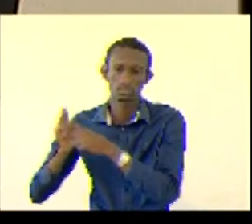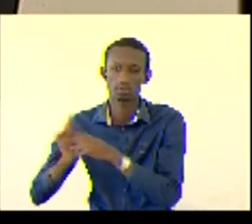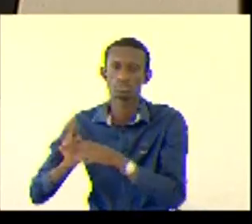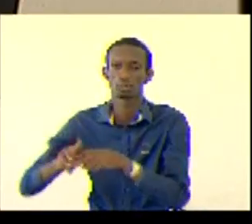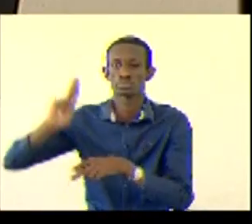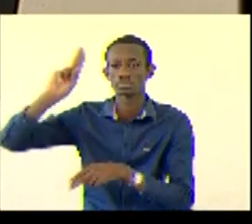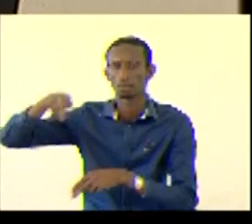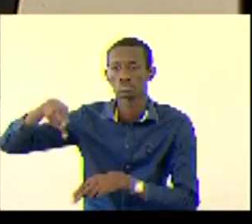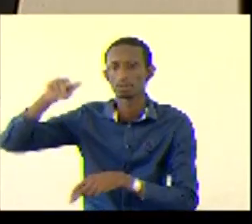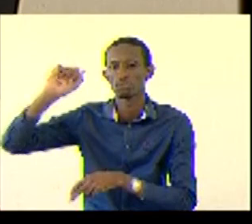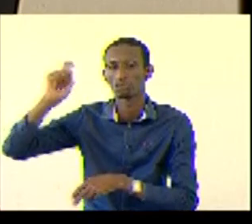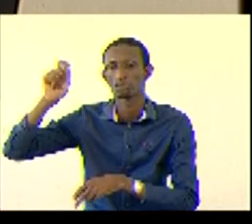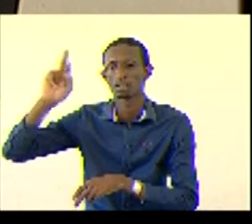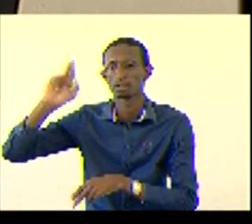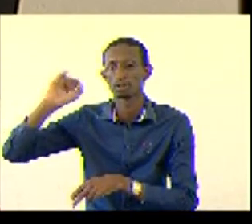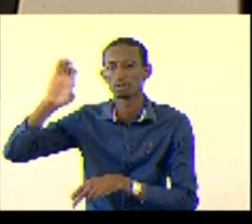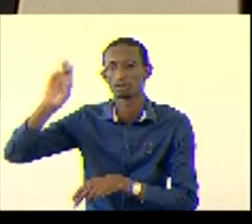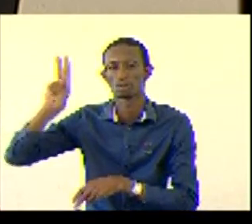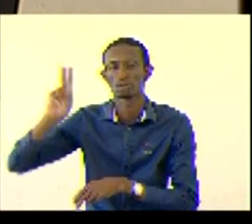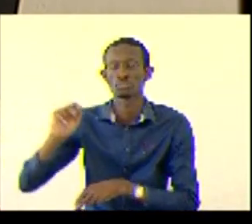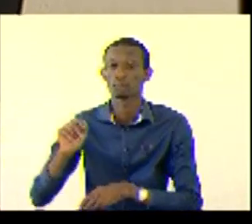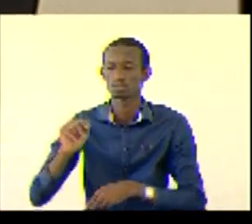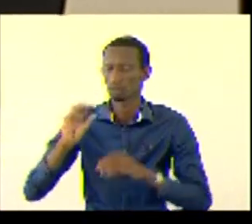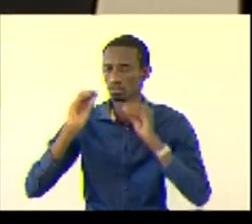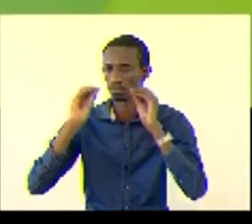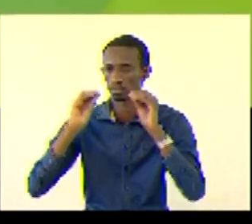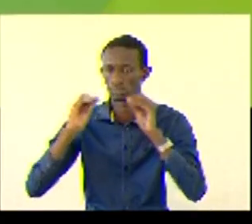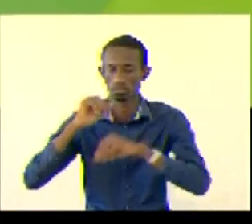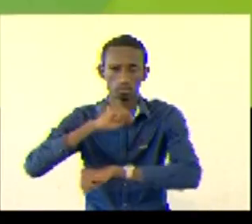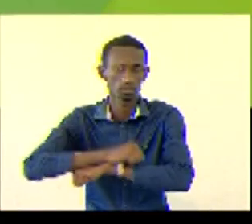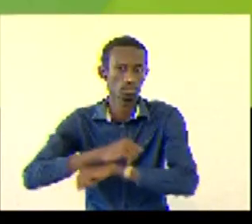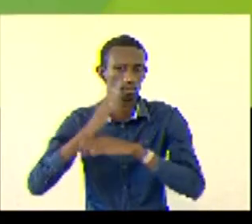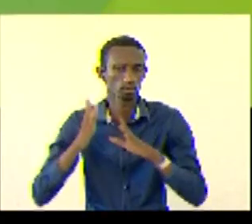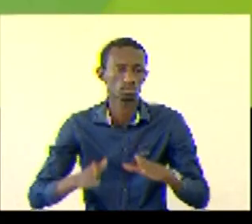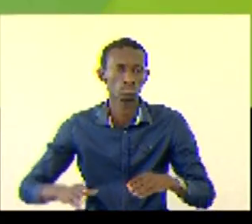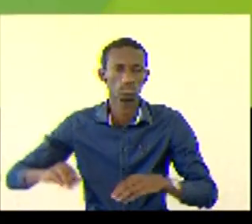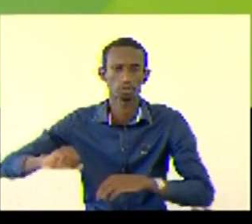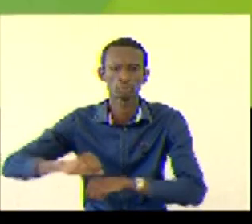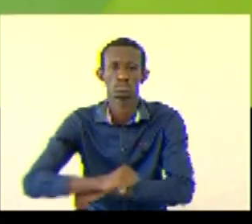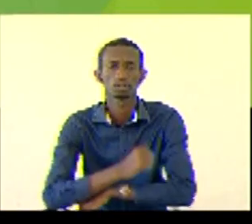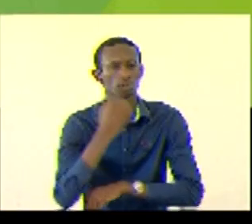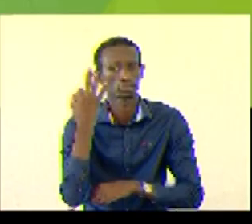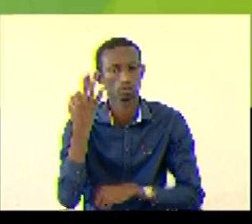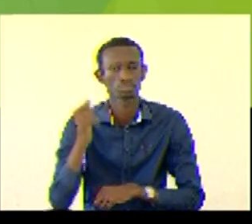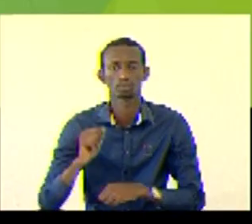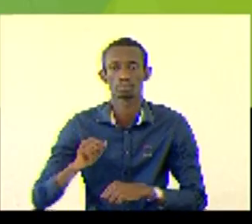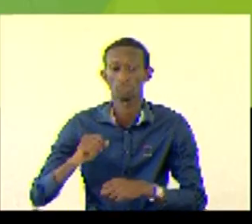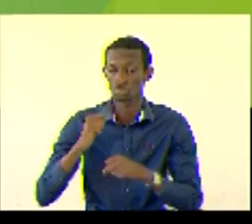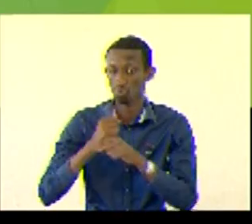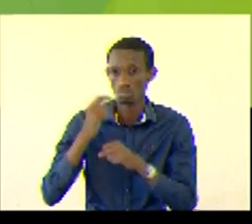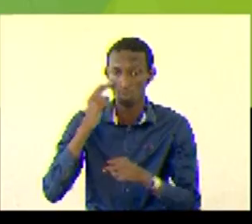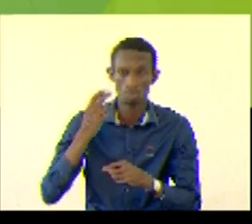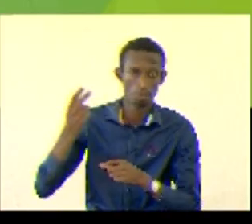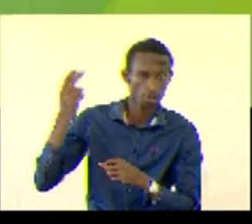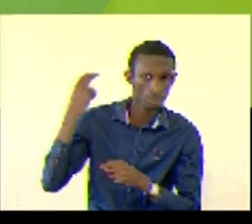be with the Senior 3 class, and we'll be revising together. You remember